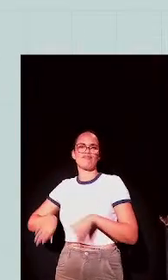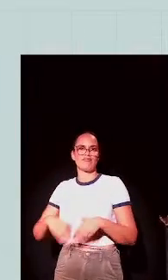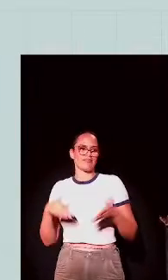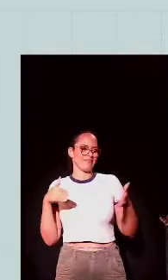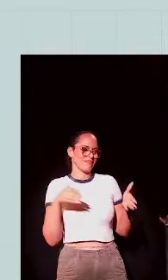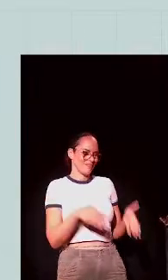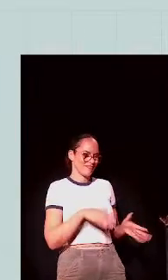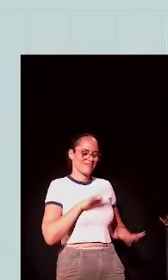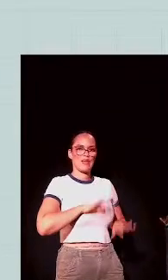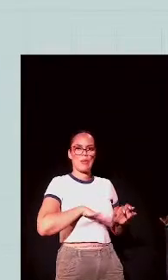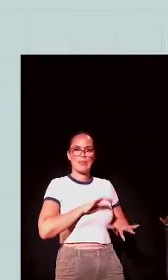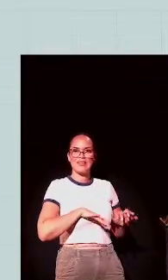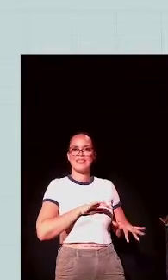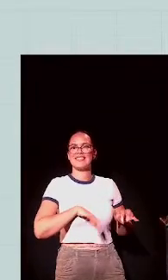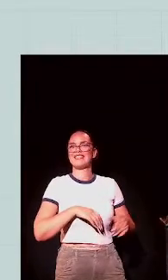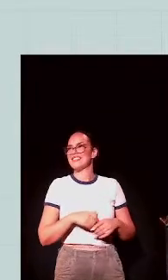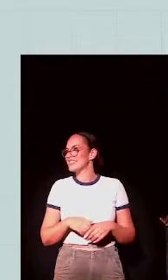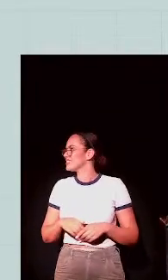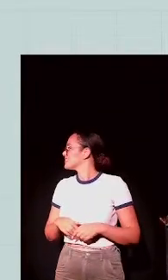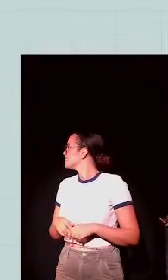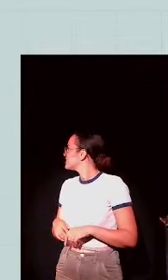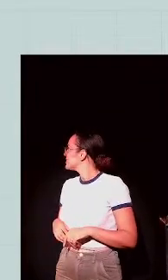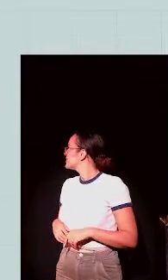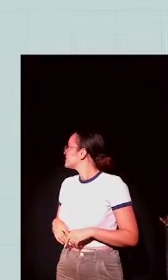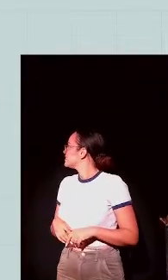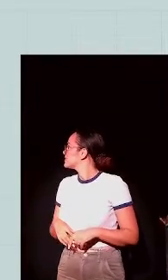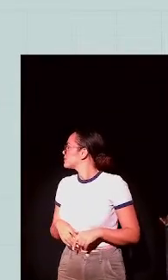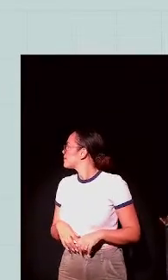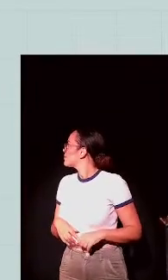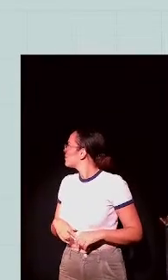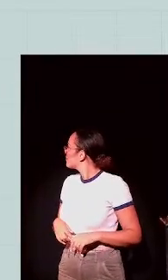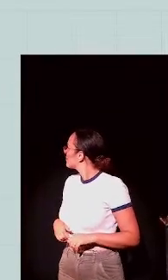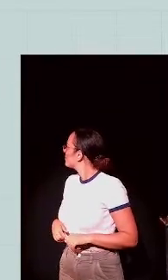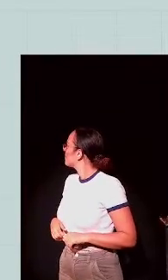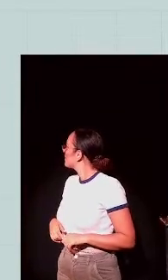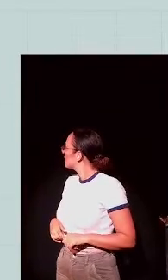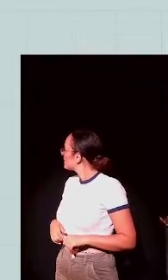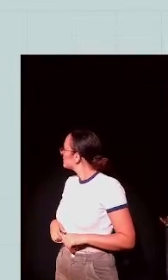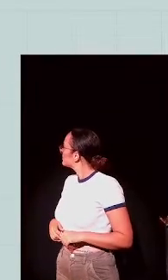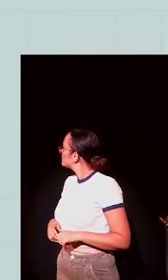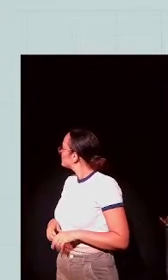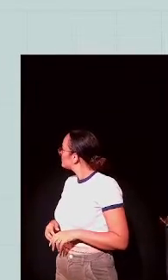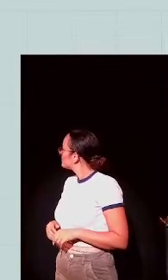This is the winner of the Amiga Art Competition.